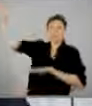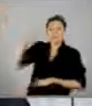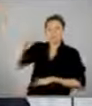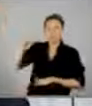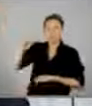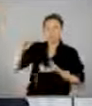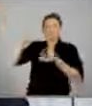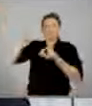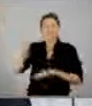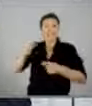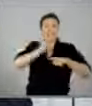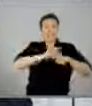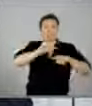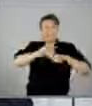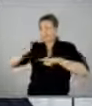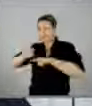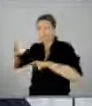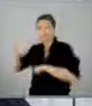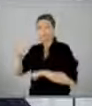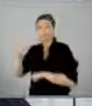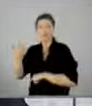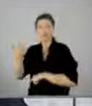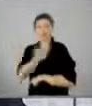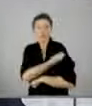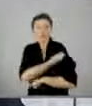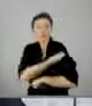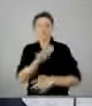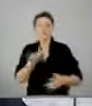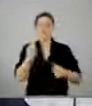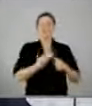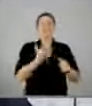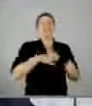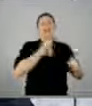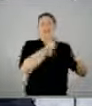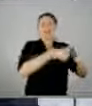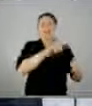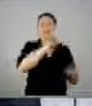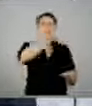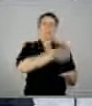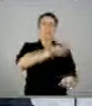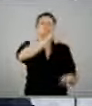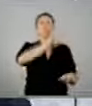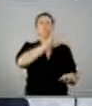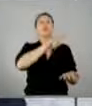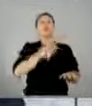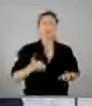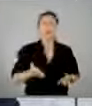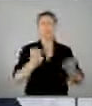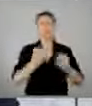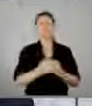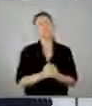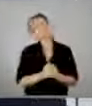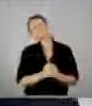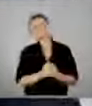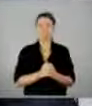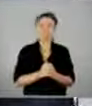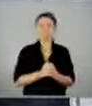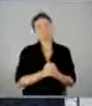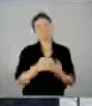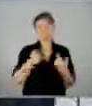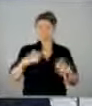approvals process which can give Australians confidence. I said this morning, when we take our children to be vaccinated, it's